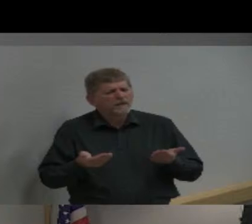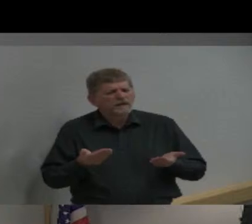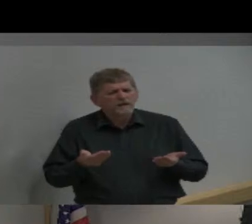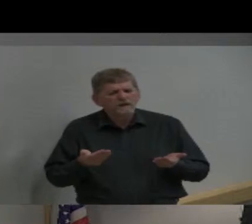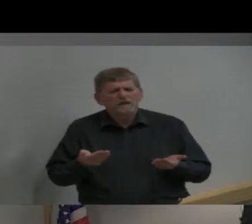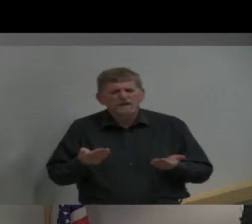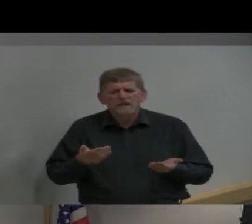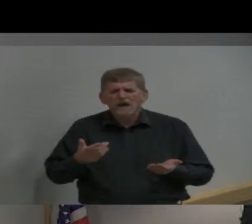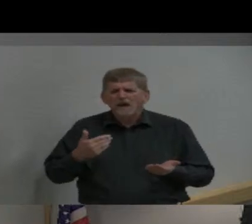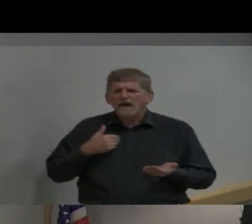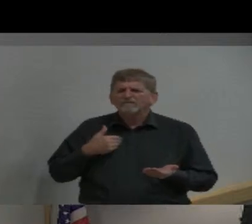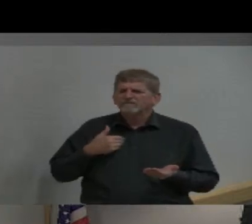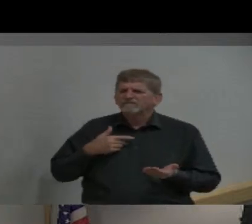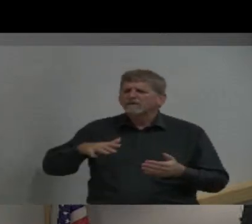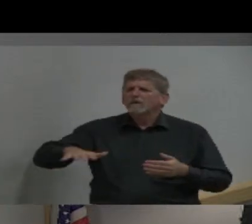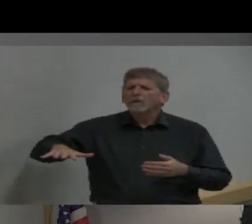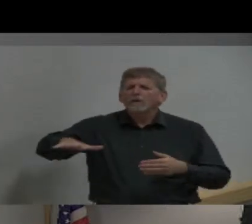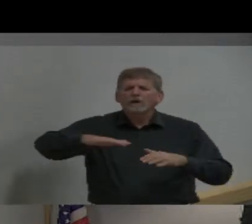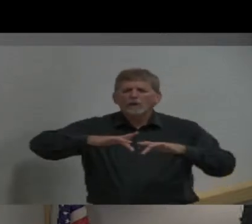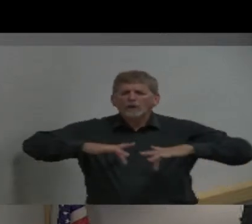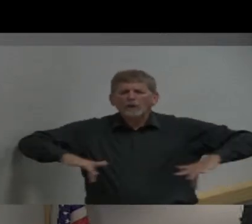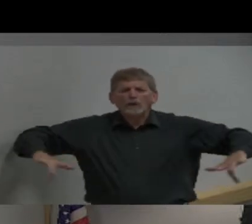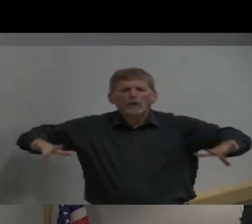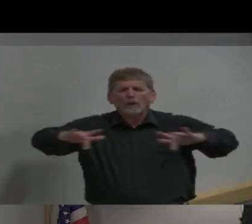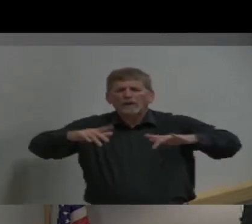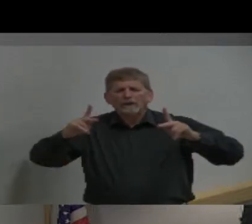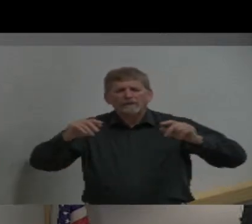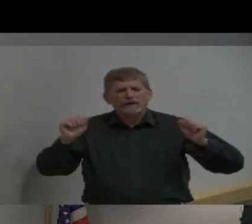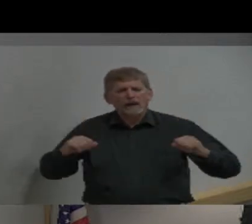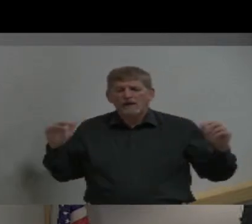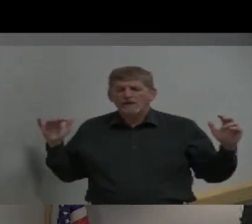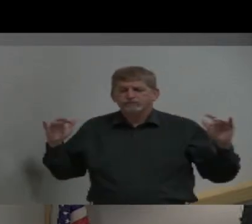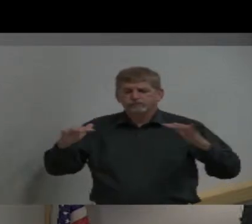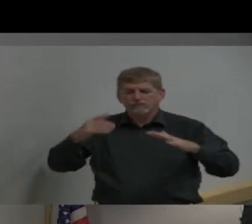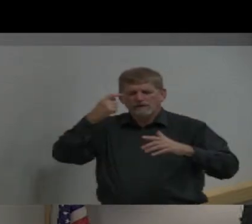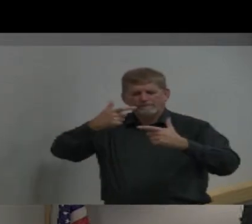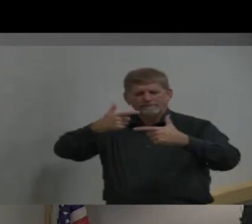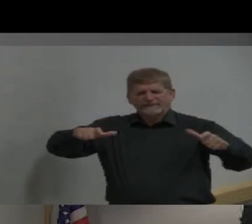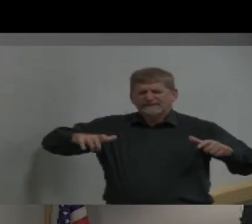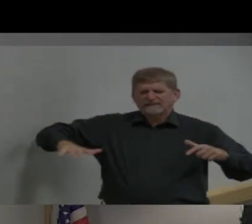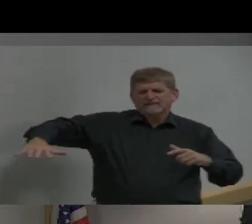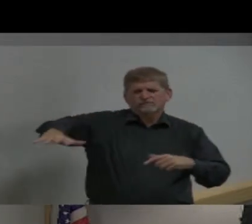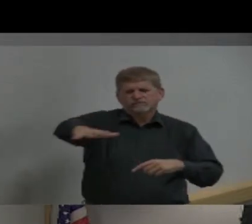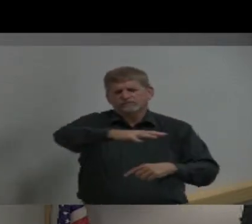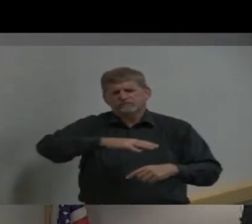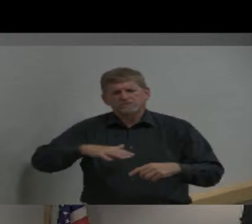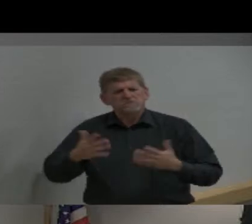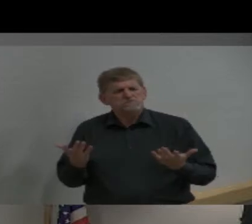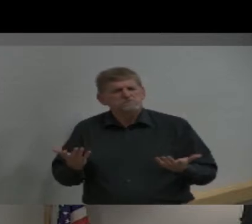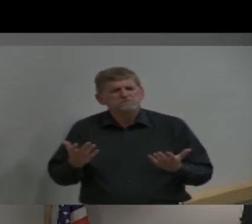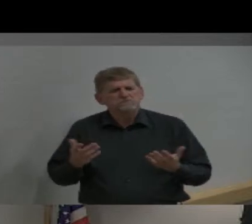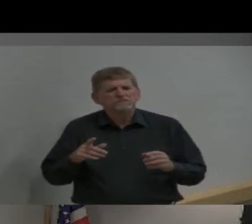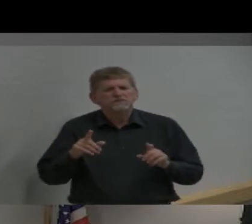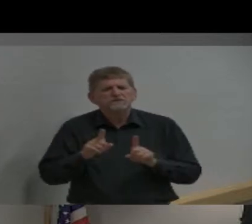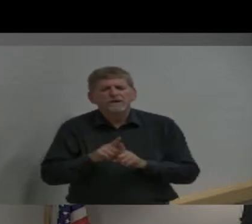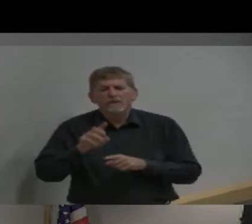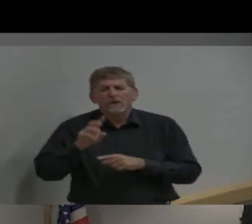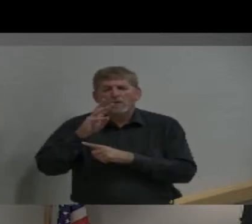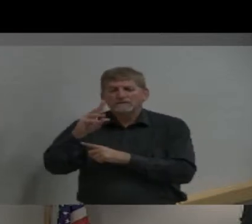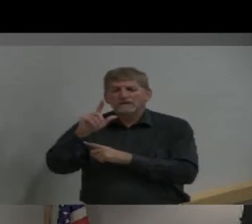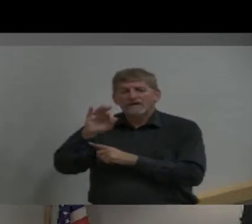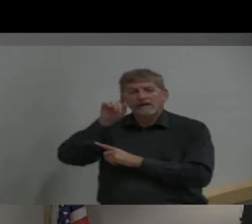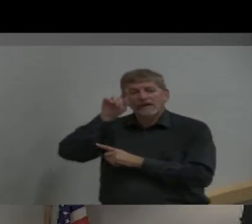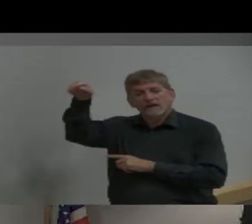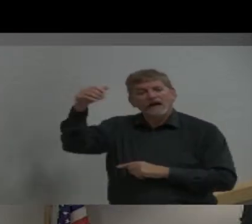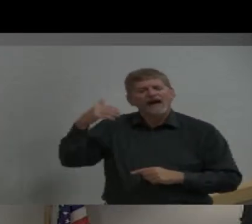top of the hill there in downtown West Lafayette, something to that effect. To that way, we could establish